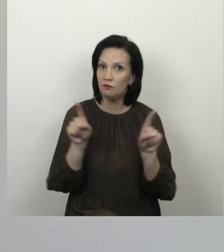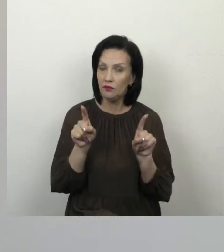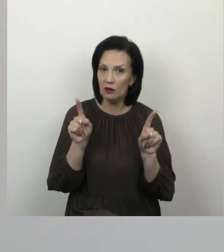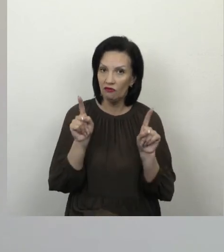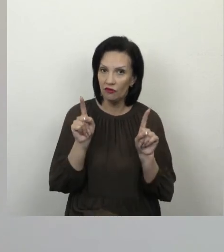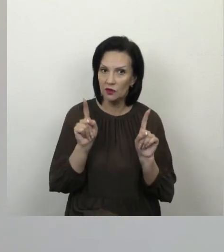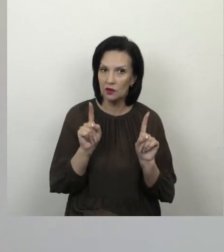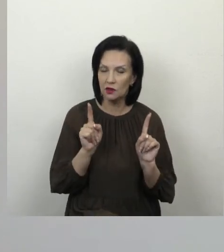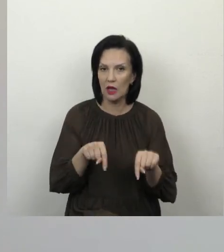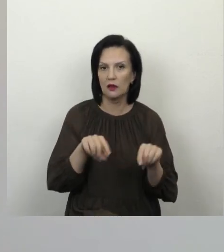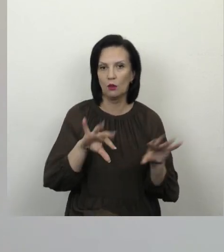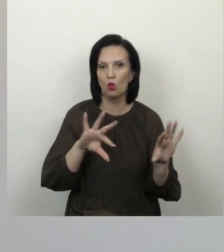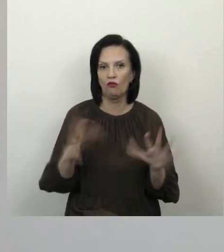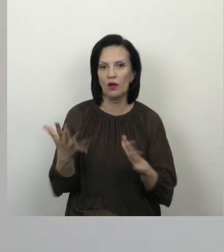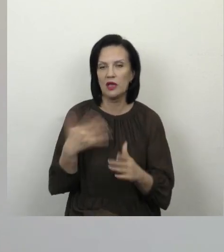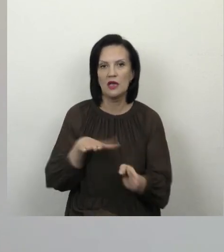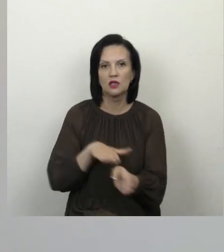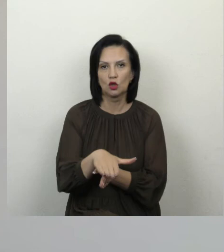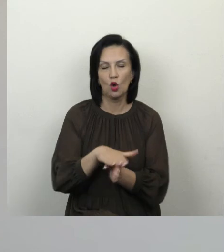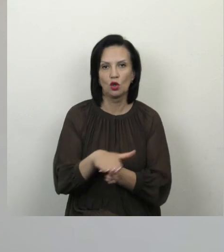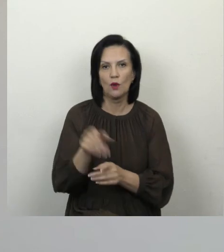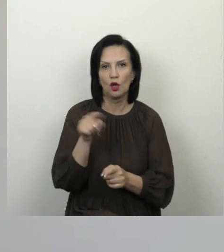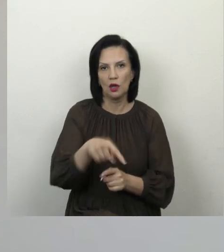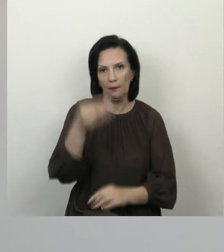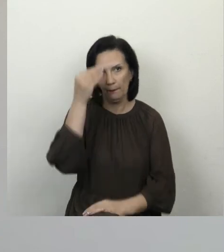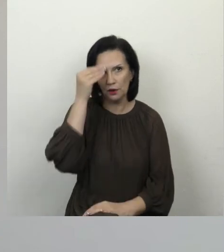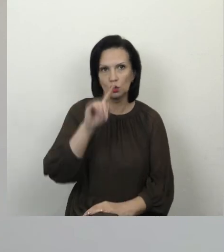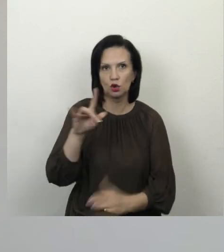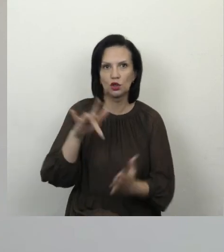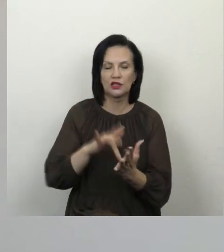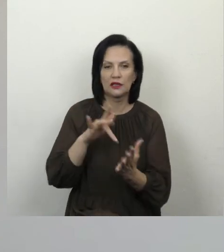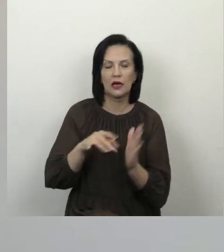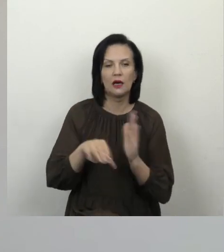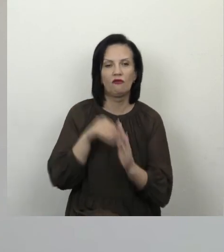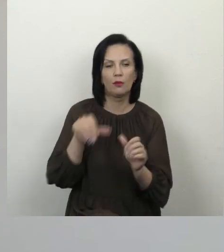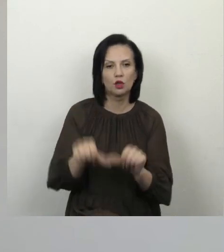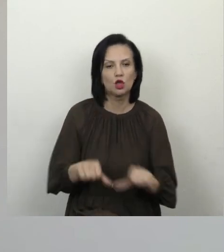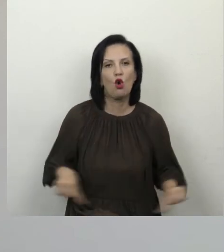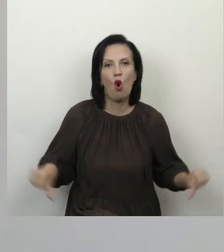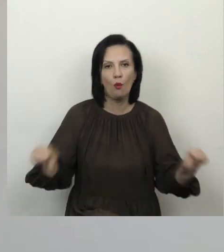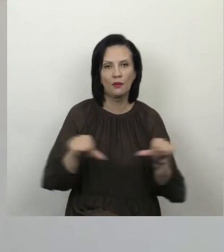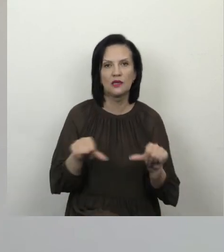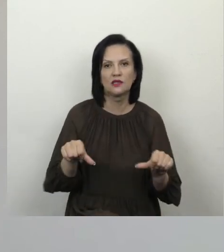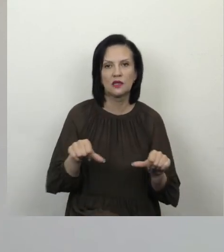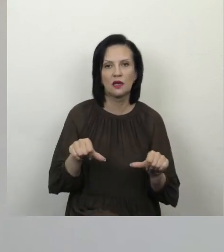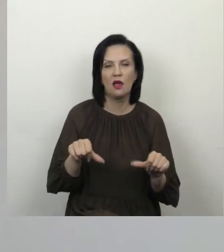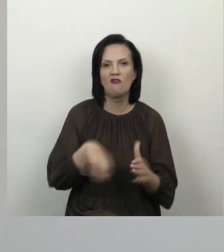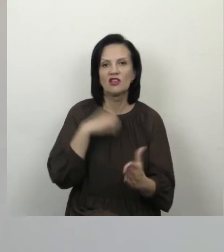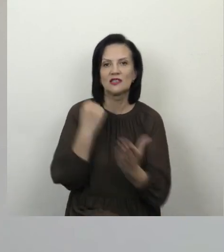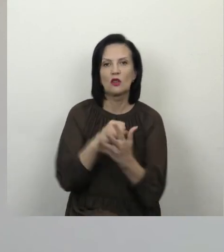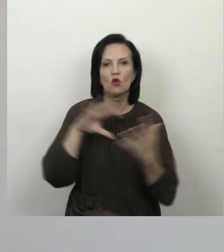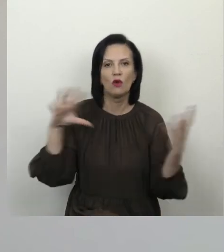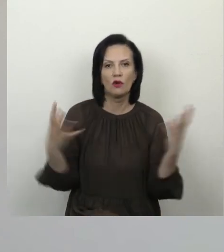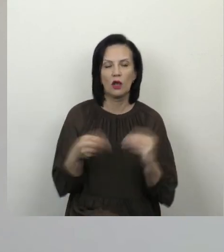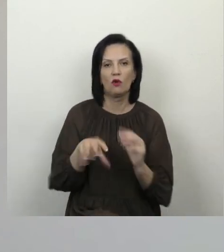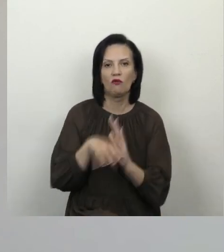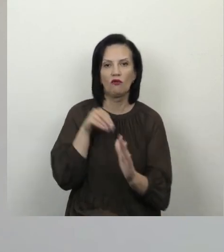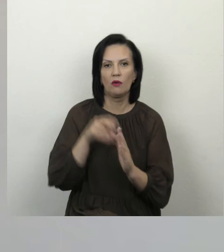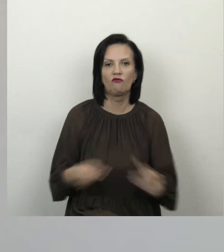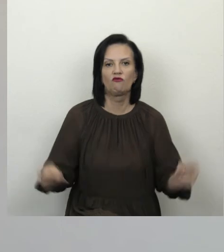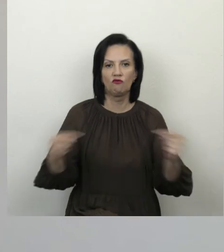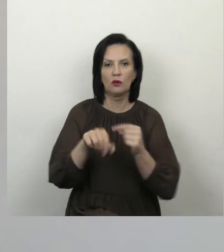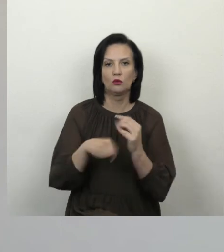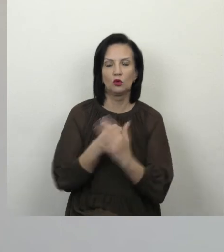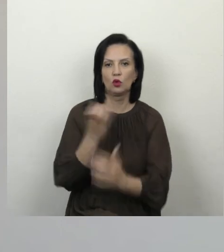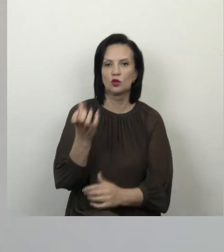appeal district, including the city of Kiev. In that case, if we stick with the position that the Central Election Commission, as it establishes